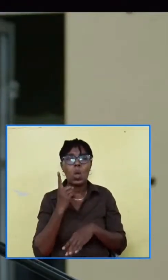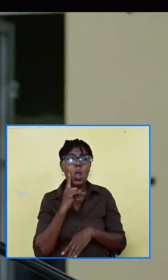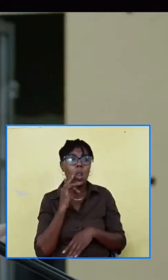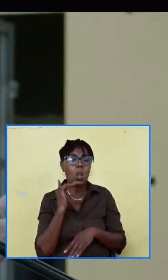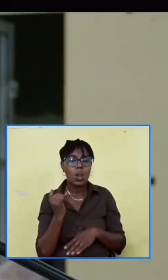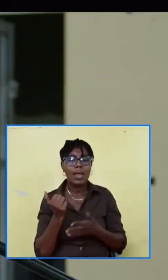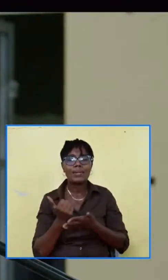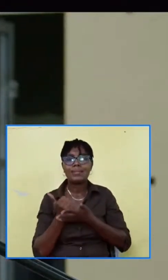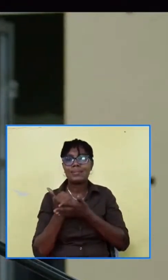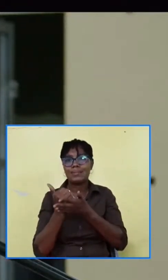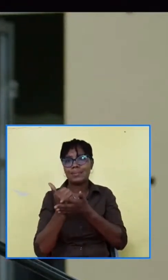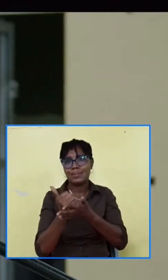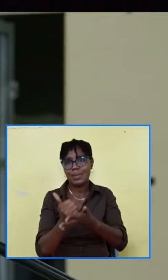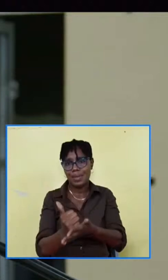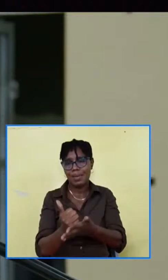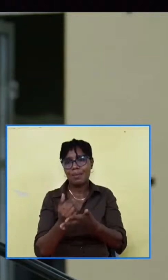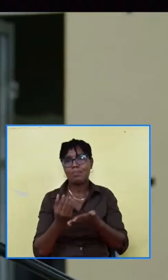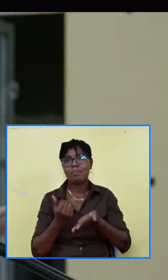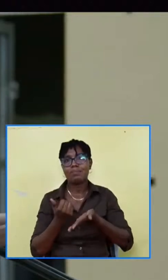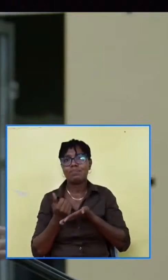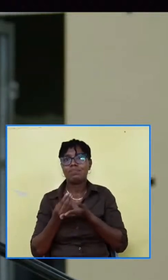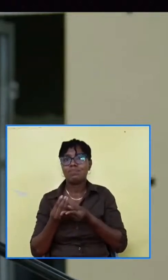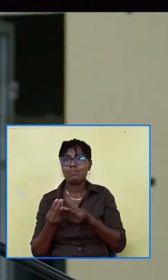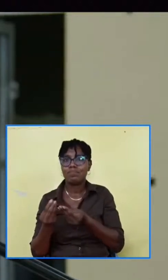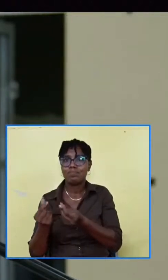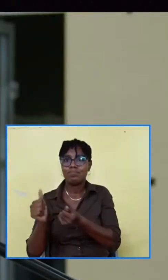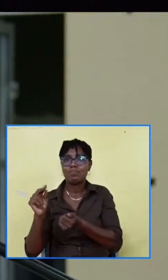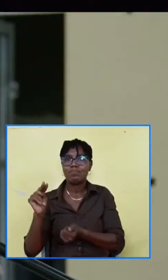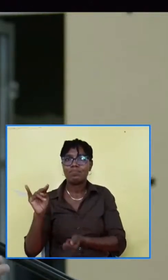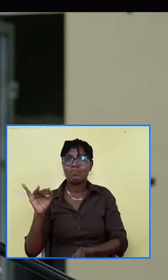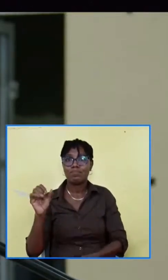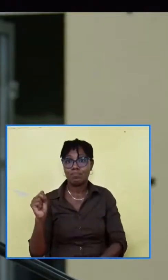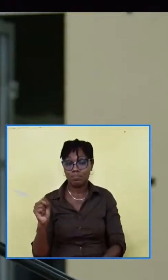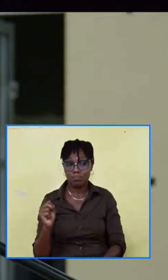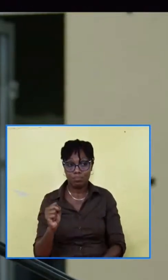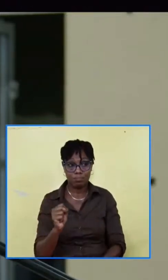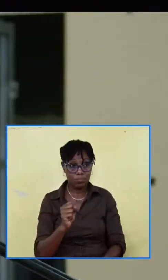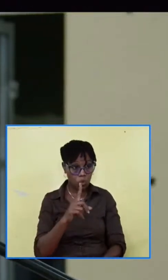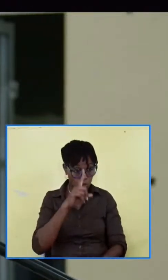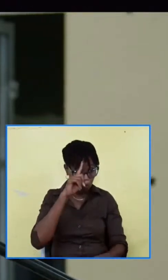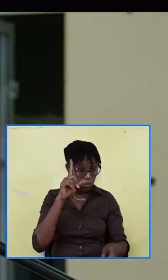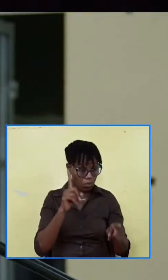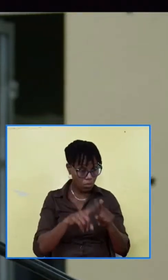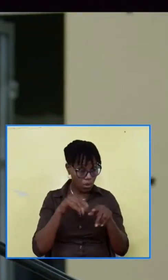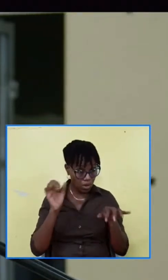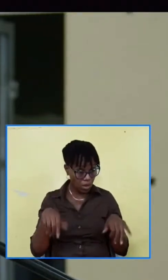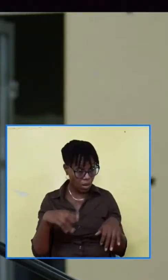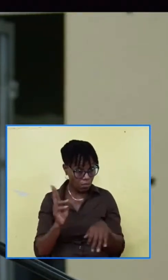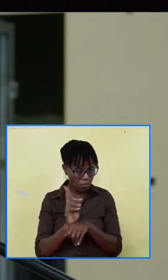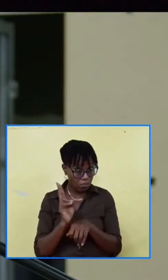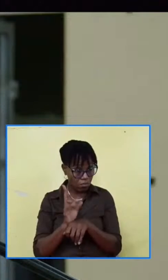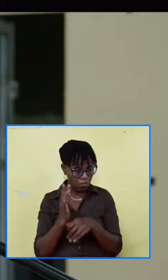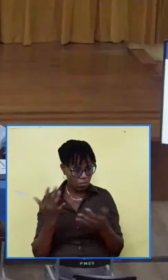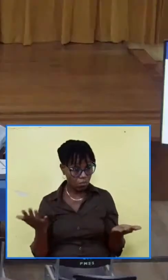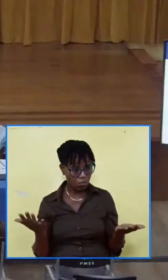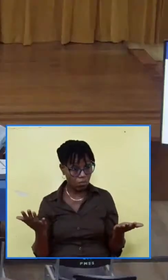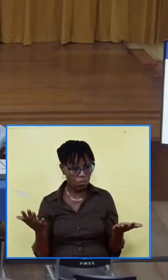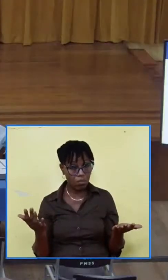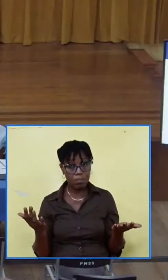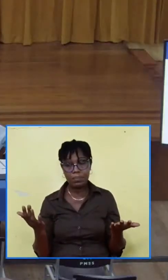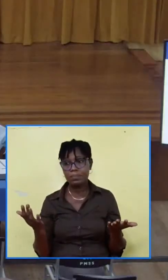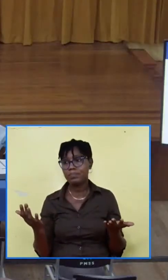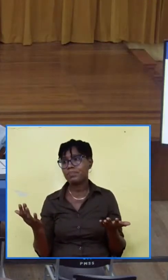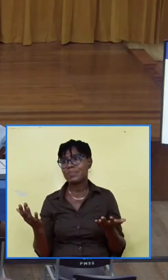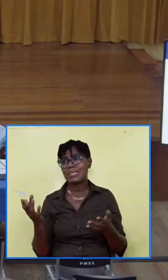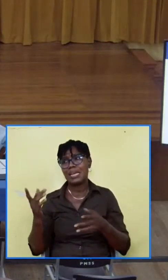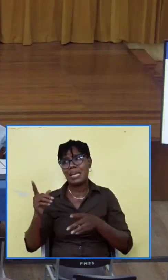to smooth the NIS. Would you agree that it can be used on the NIS? Thank you. I can't remember if you